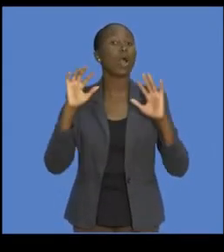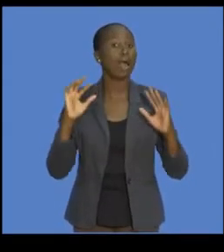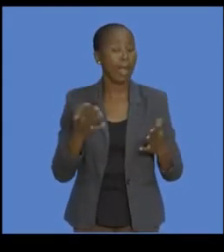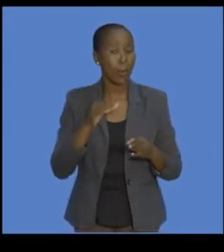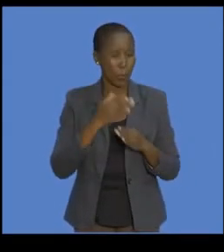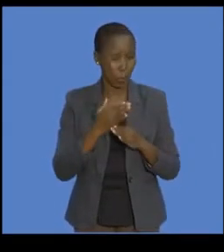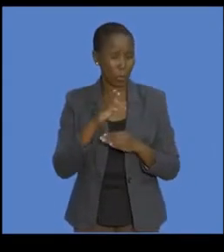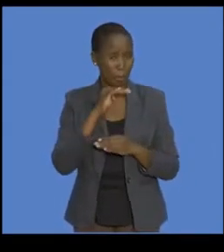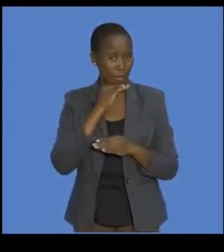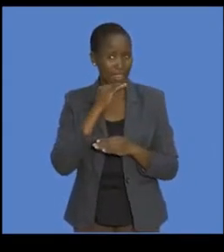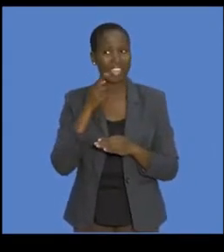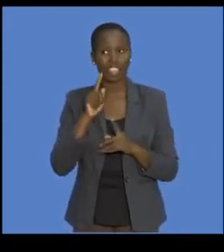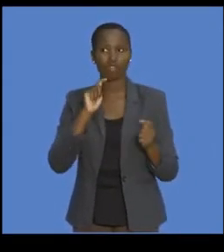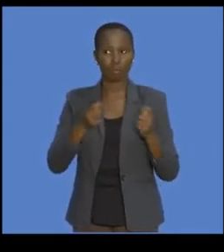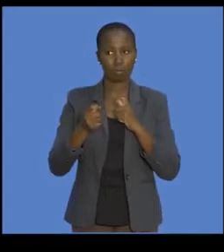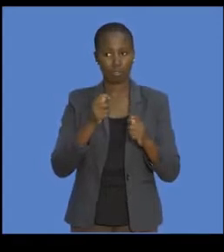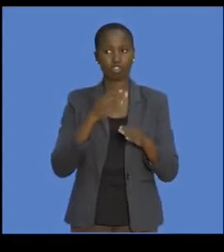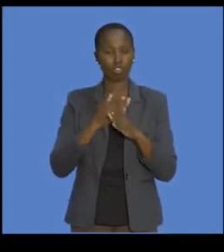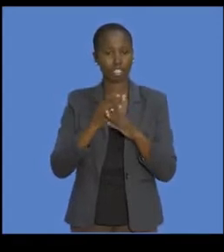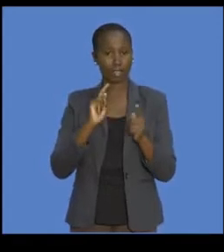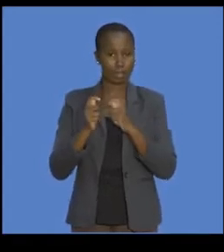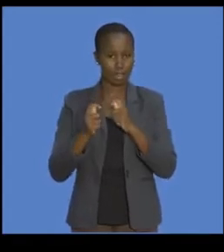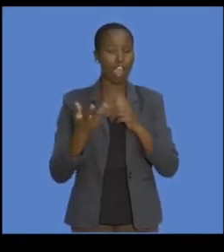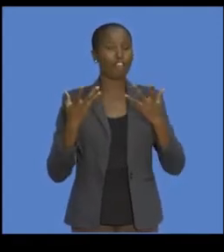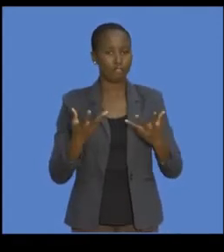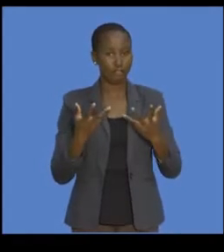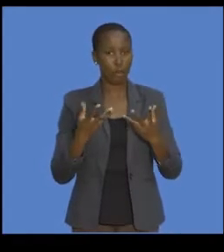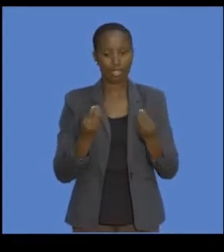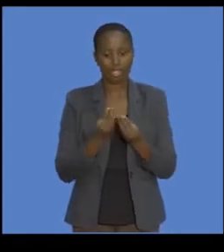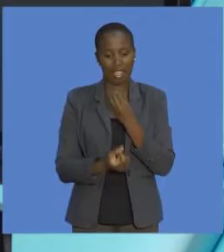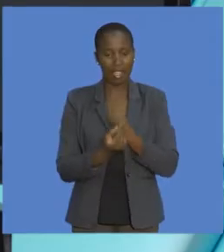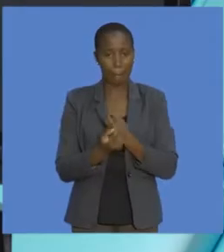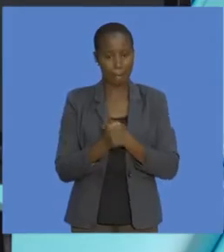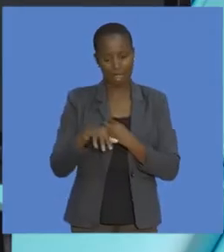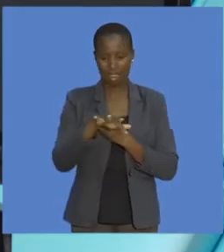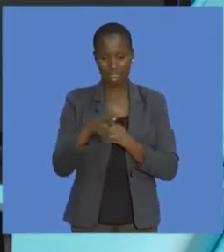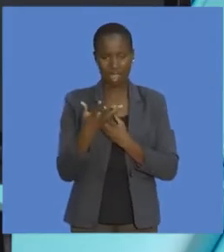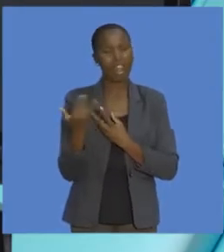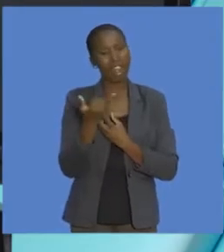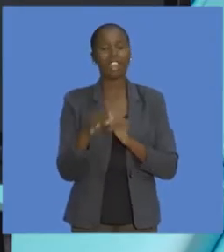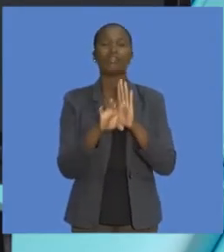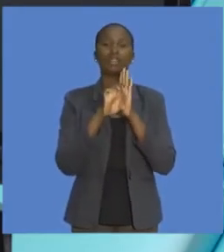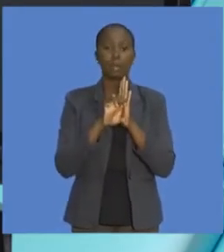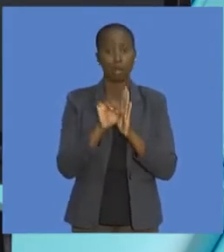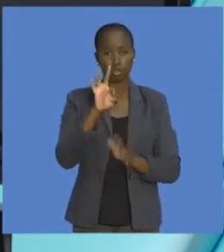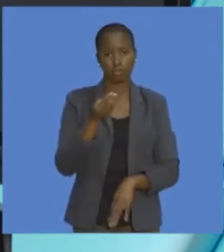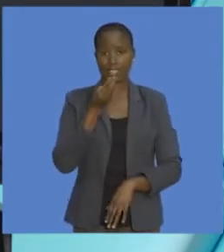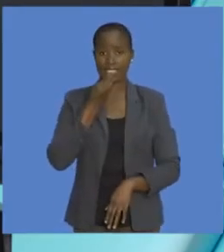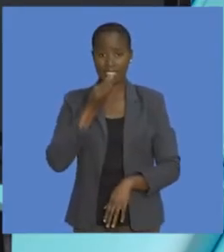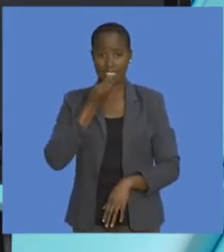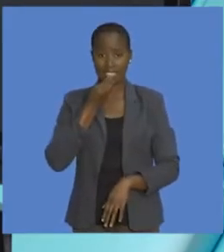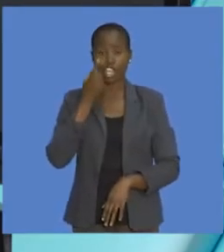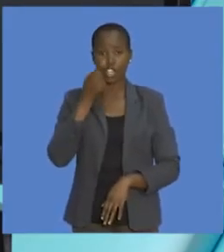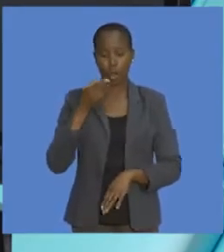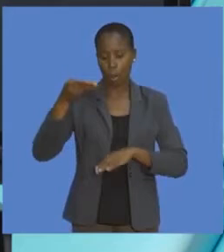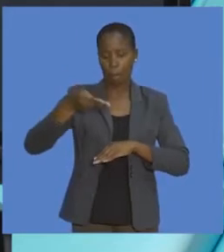involving the variable. So if you have a meal and your blood sugar increases, that's